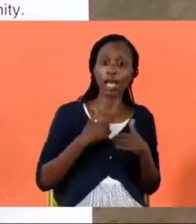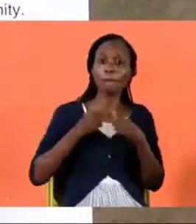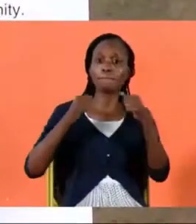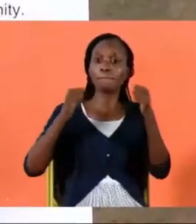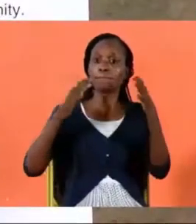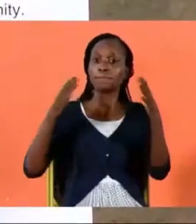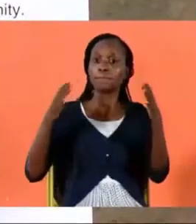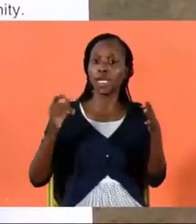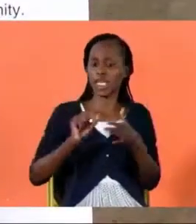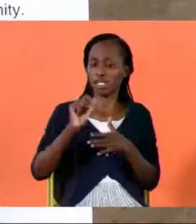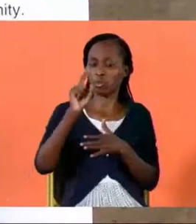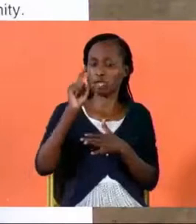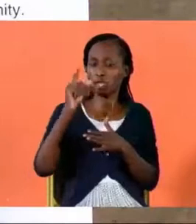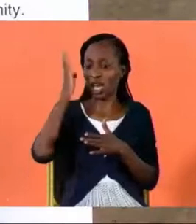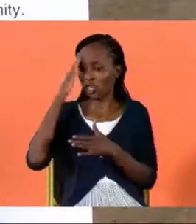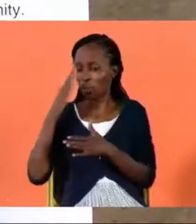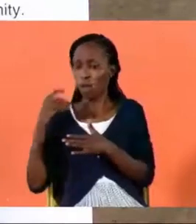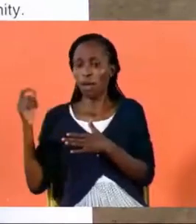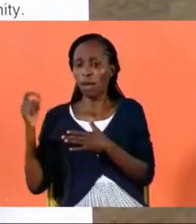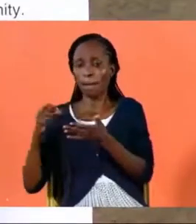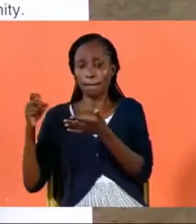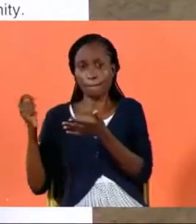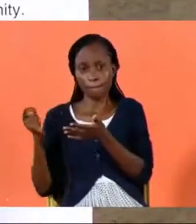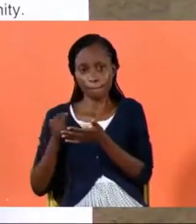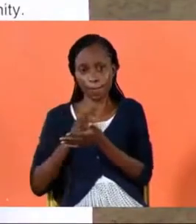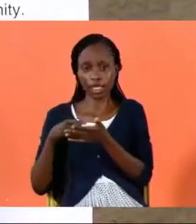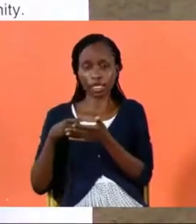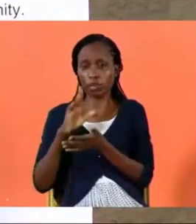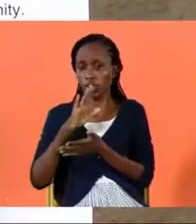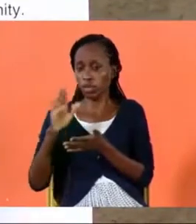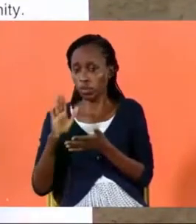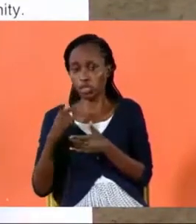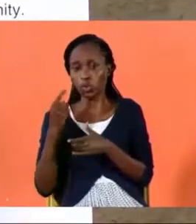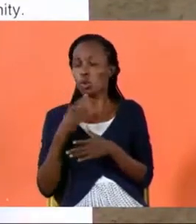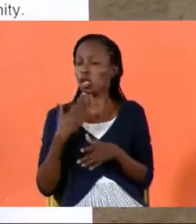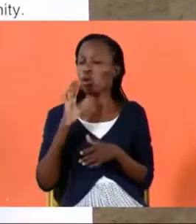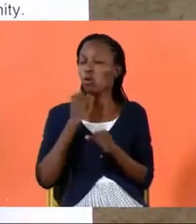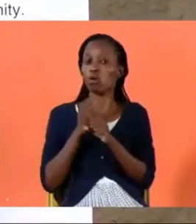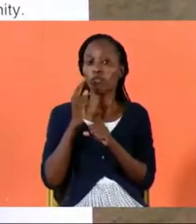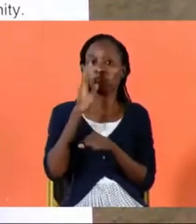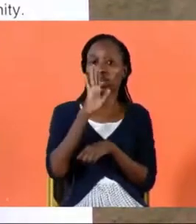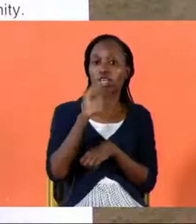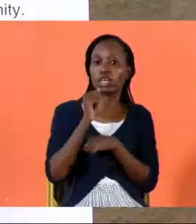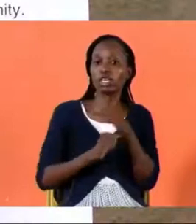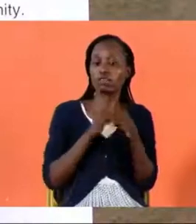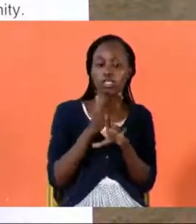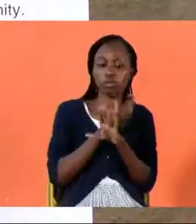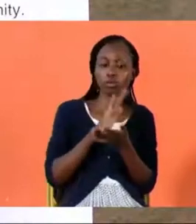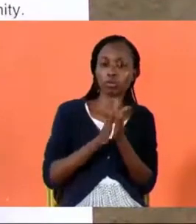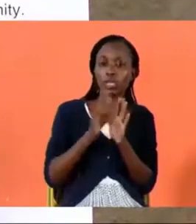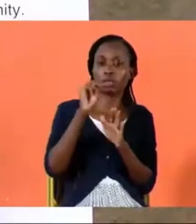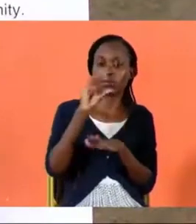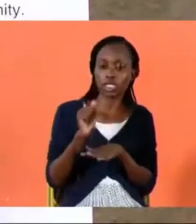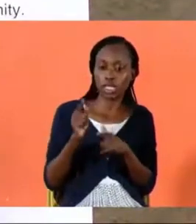and you know what they earn, and this person has been a one-term MCA before which he or she was, you know, working some